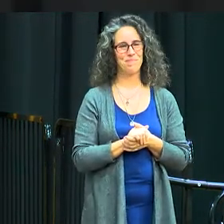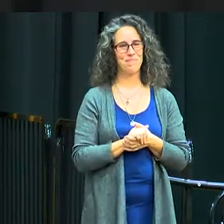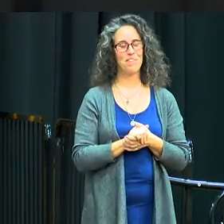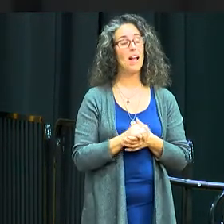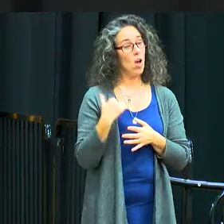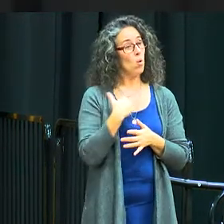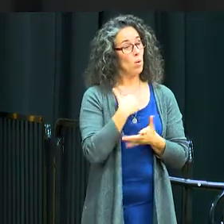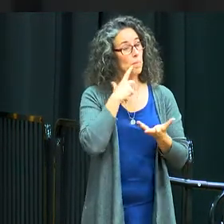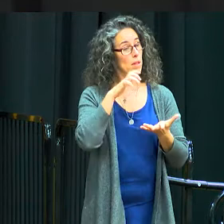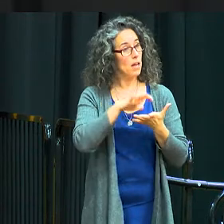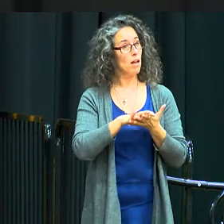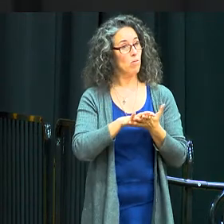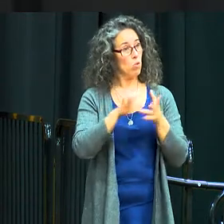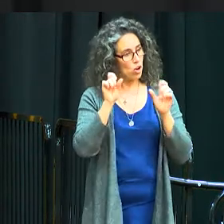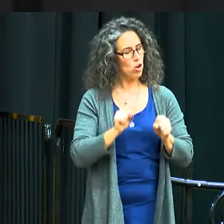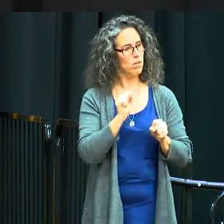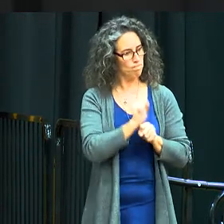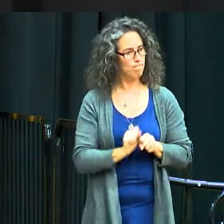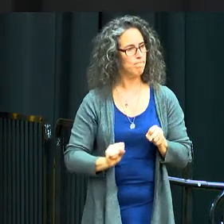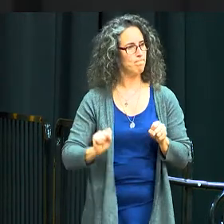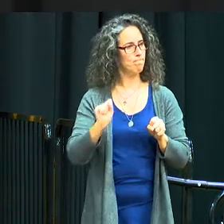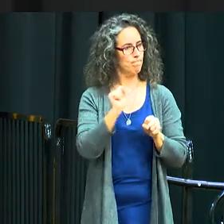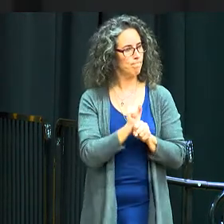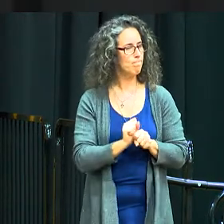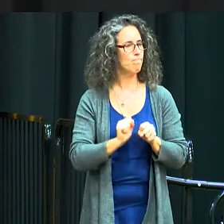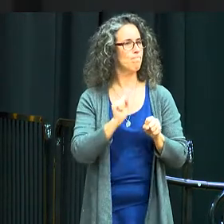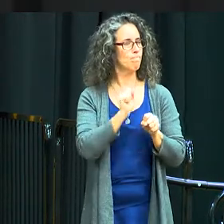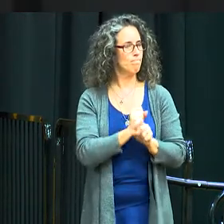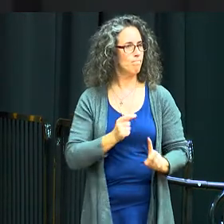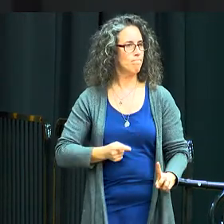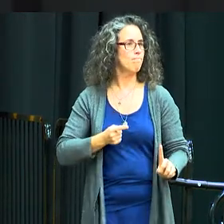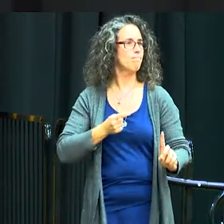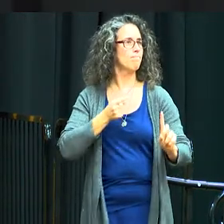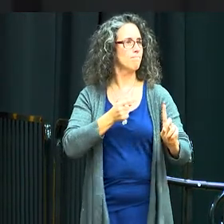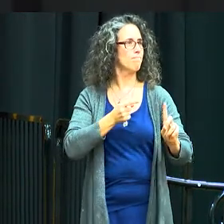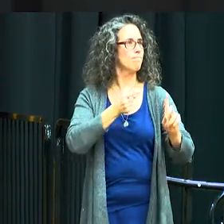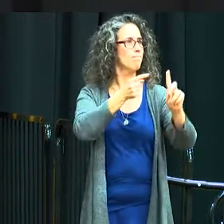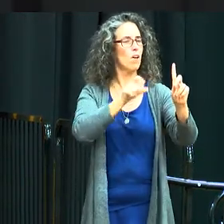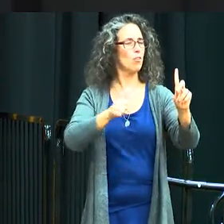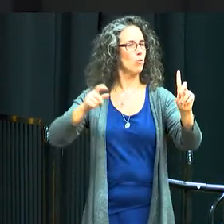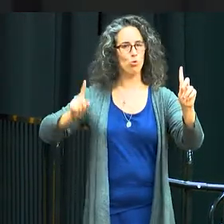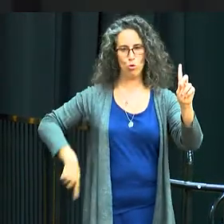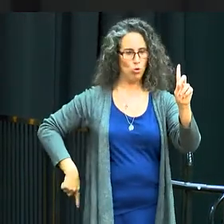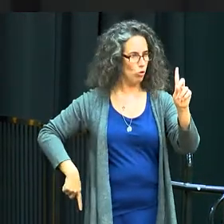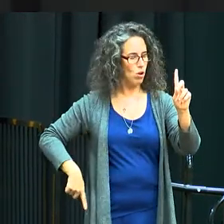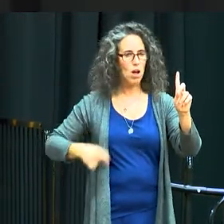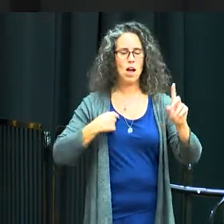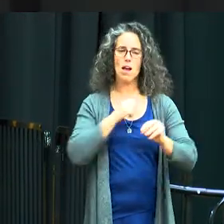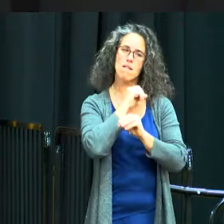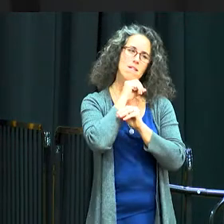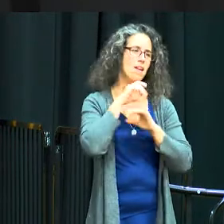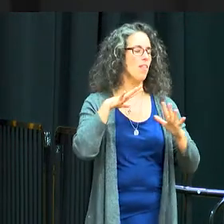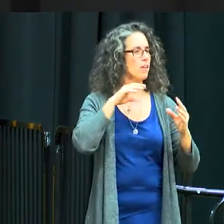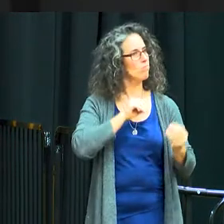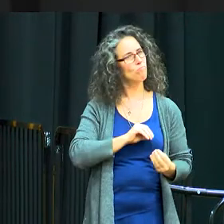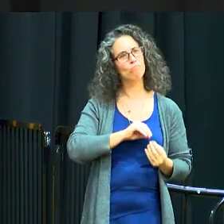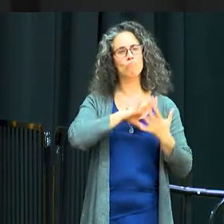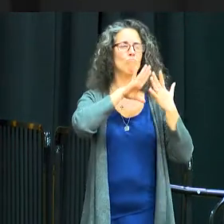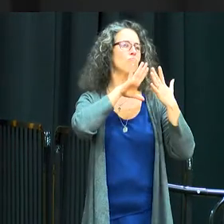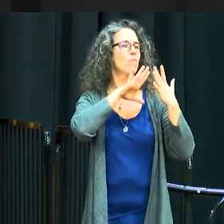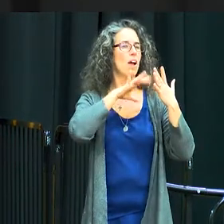We believed we could work diligently at a task that some cannot. We believed that nothing could stand in our way, and we